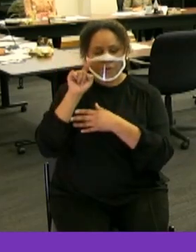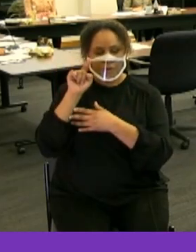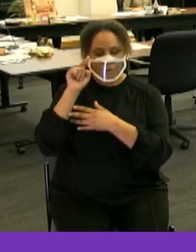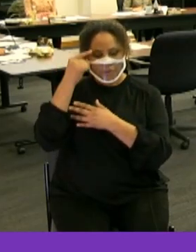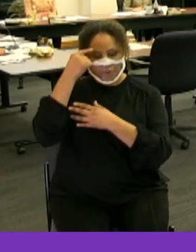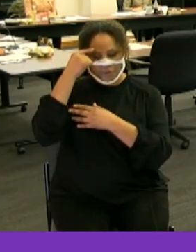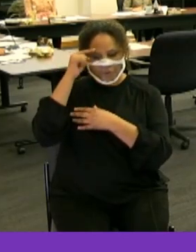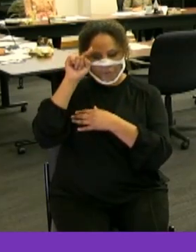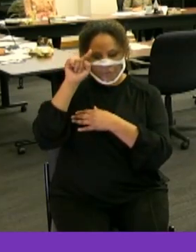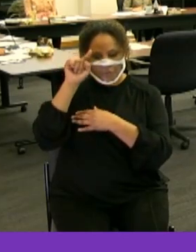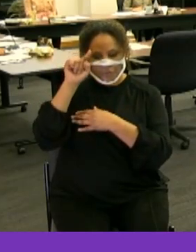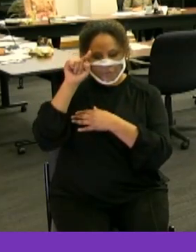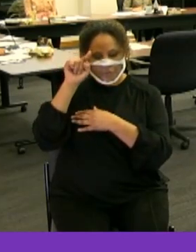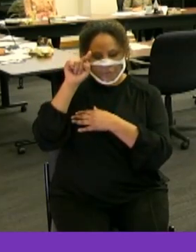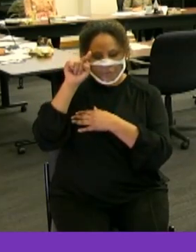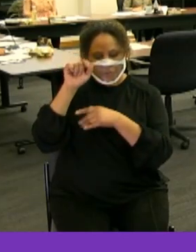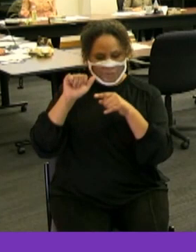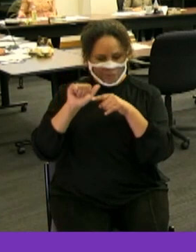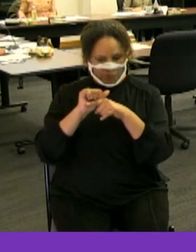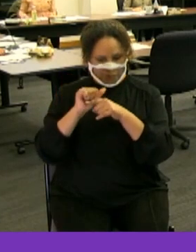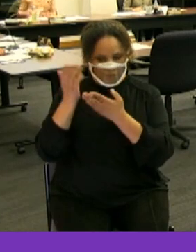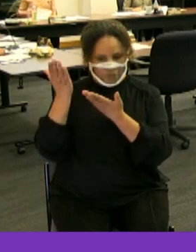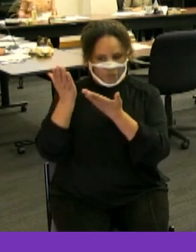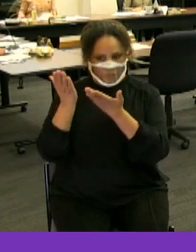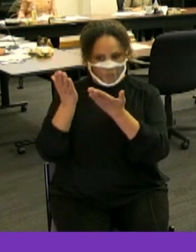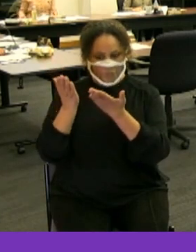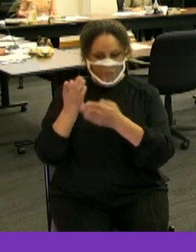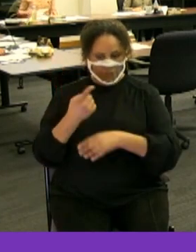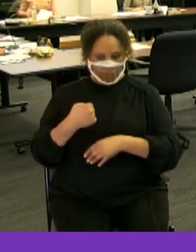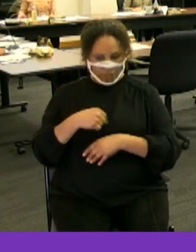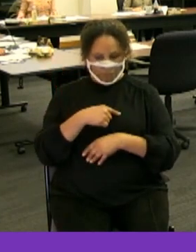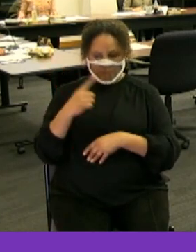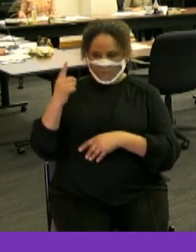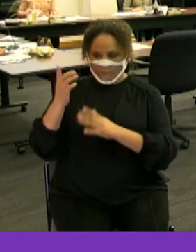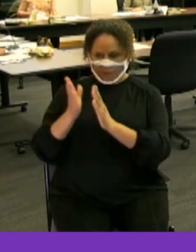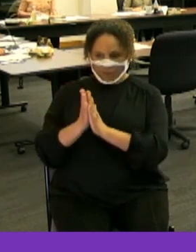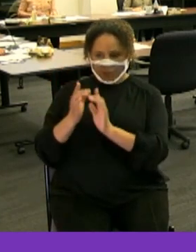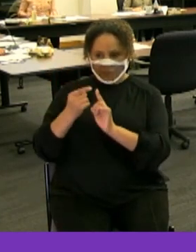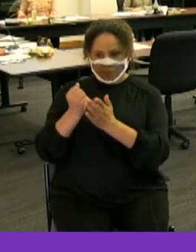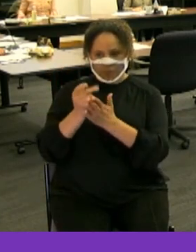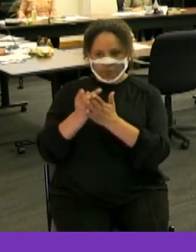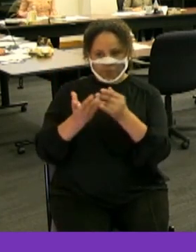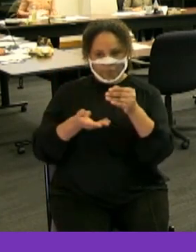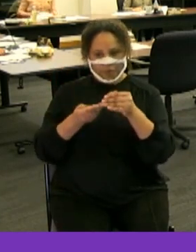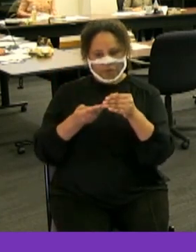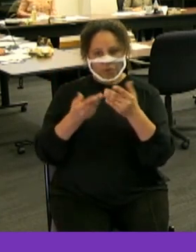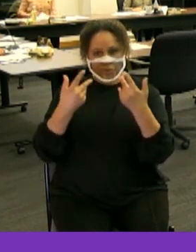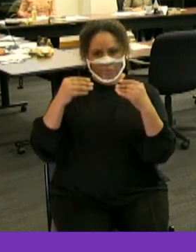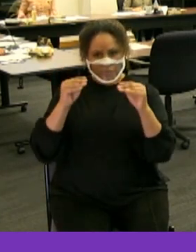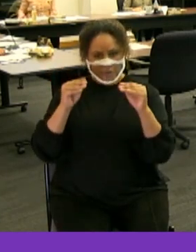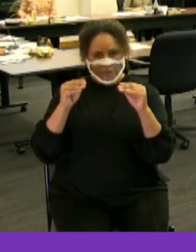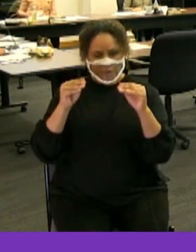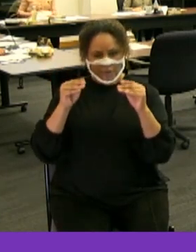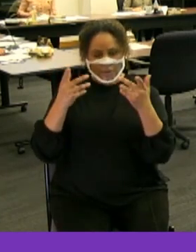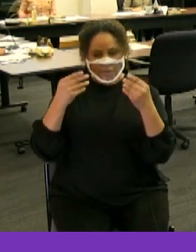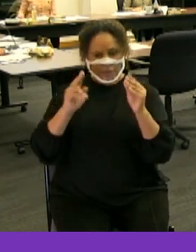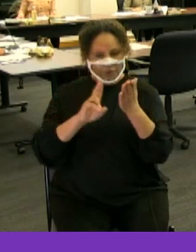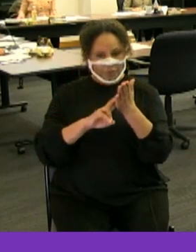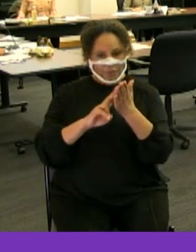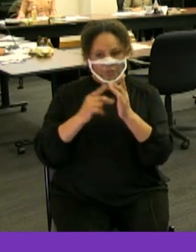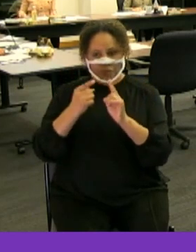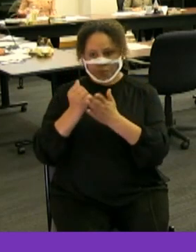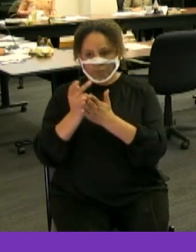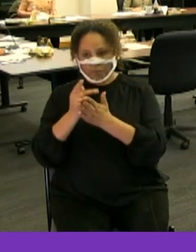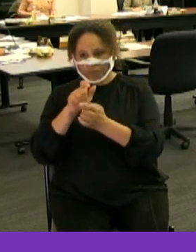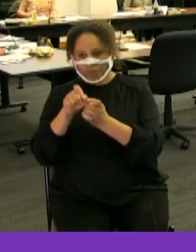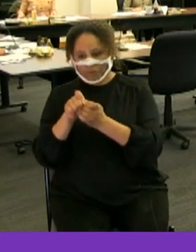WIOA grant training services. We're being asked to approve additional vendors, to approve certain vendors